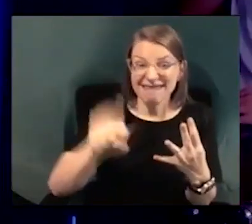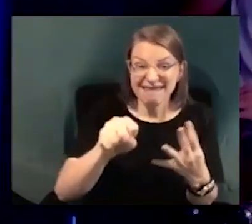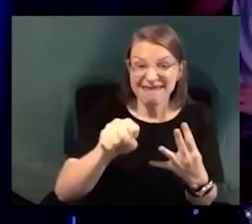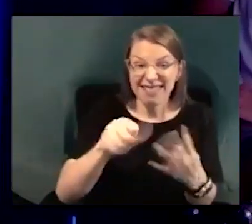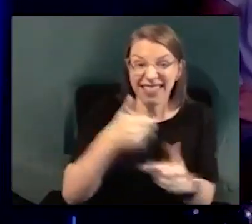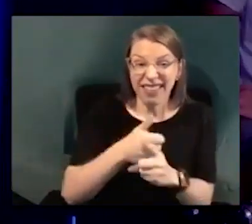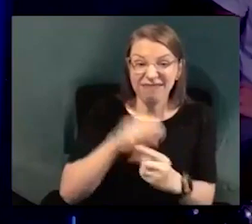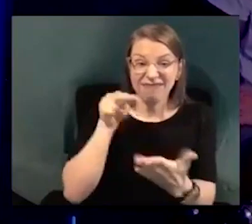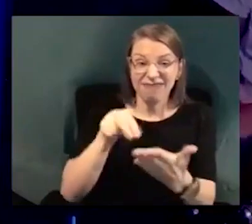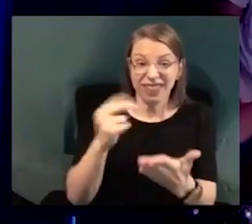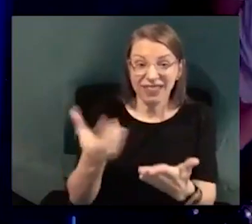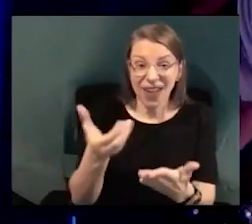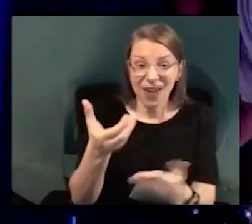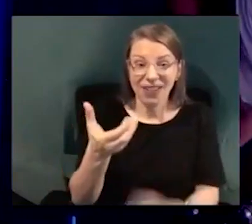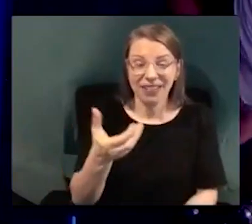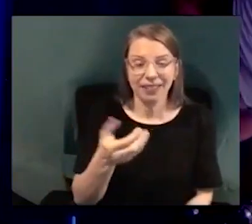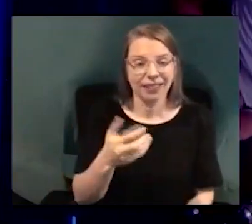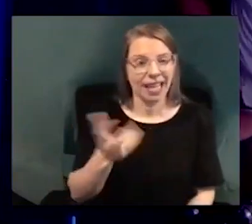Gotcha. That's all they do.